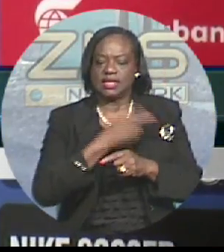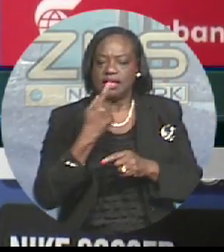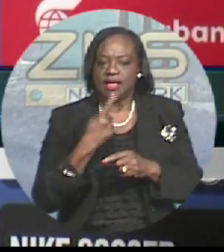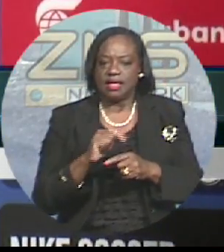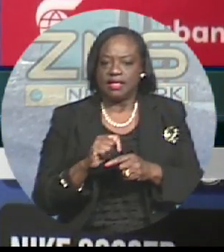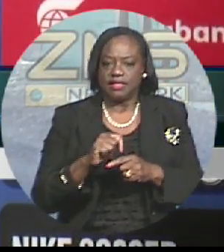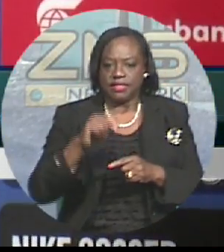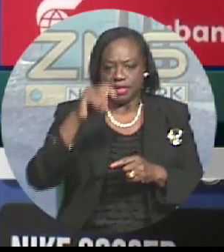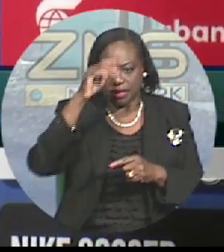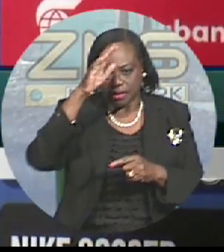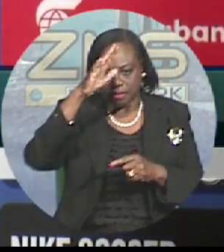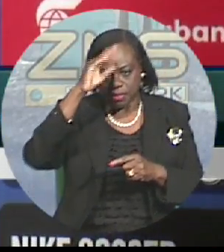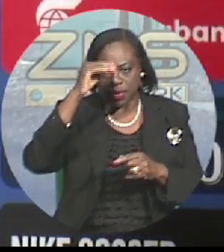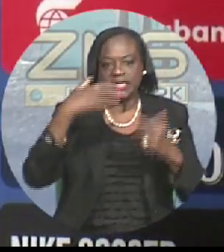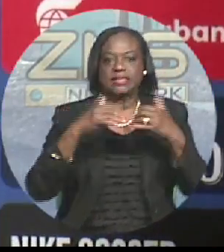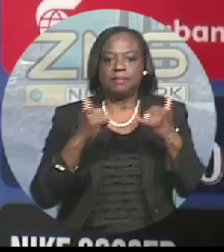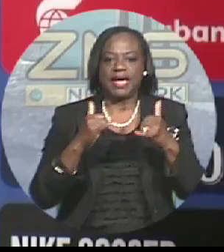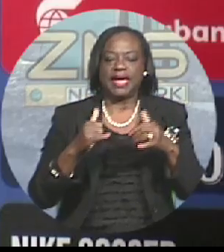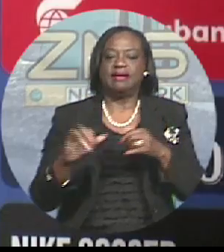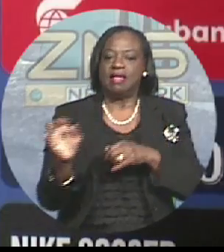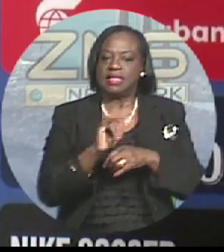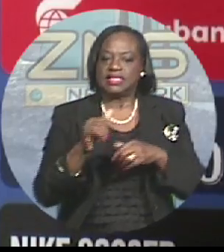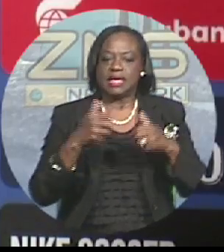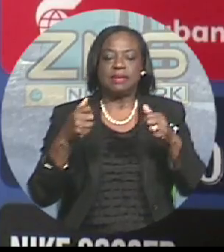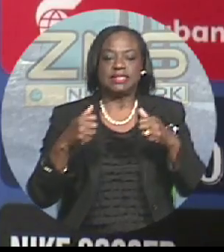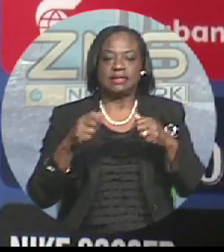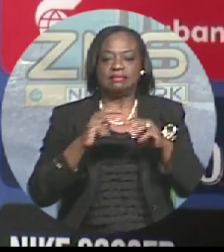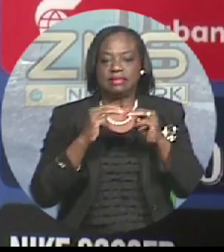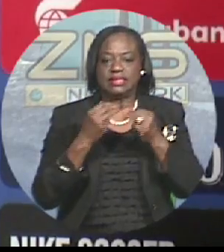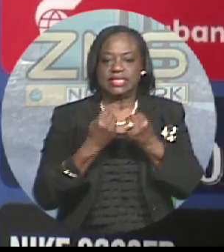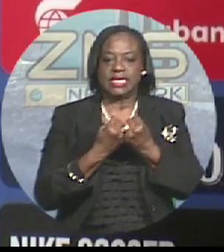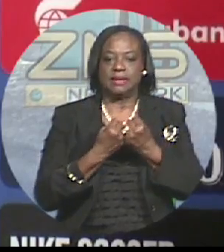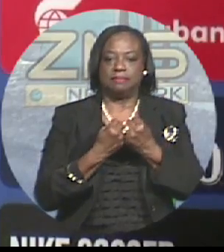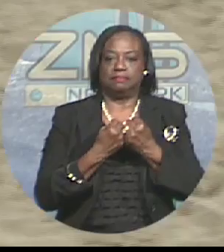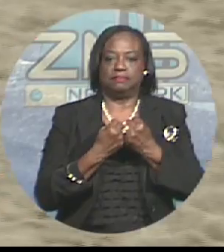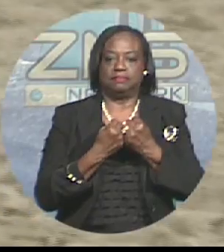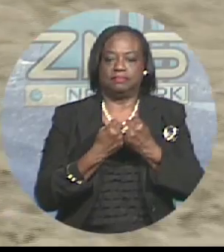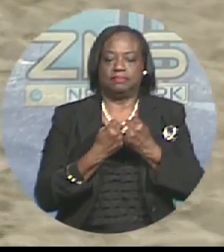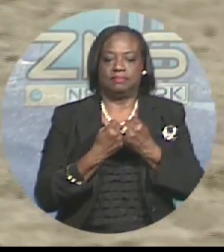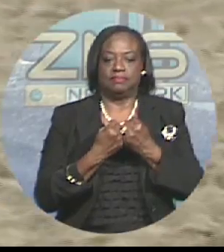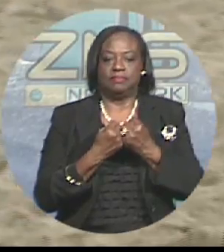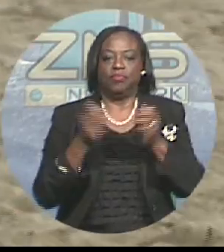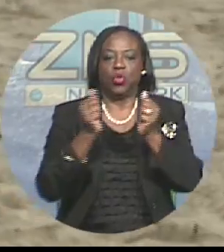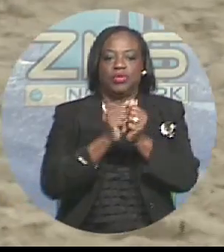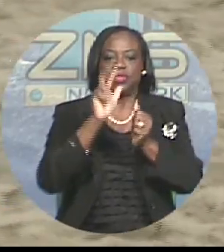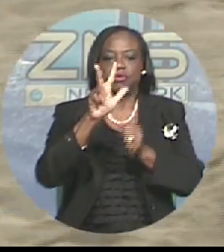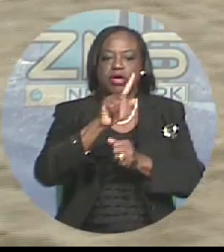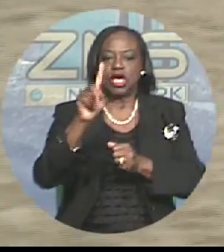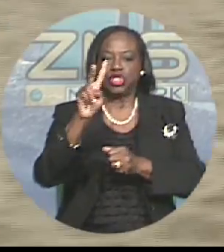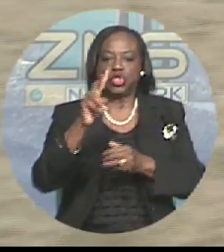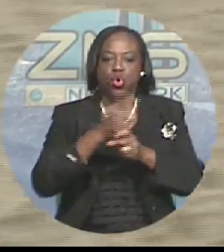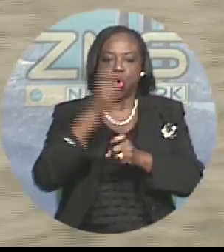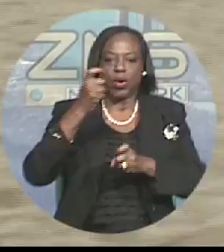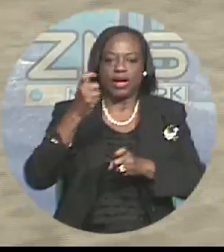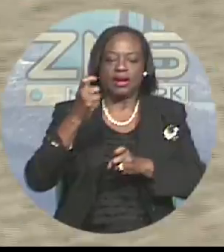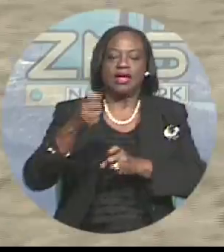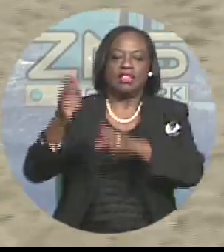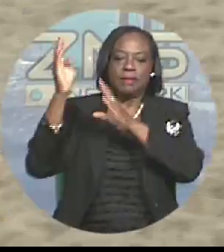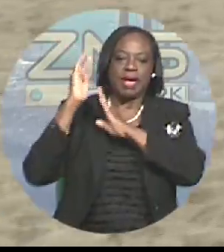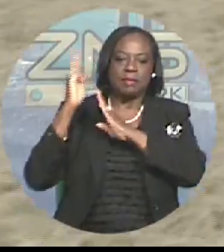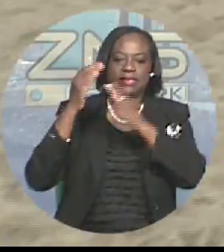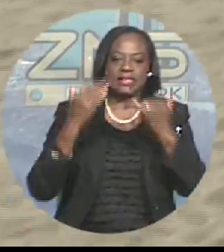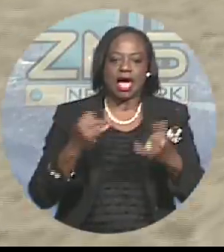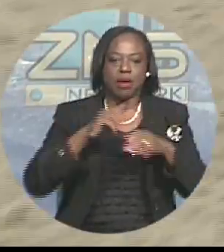our philosophy, play like a team, not have 1, 2, 3 players, have the team, With a 3-2 win, the Bahamas clinched Group A and